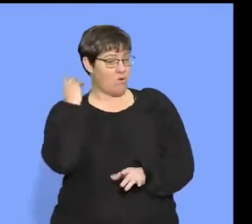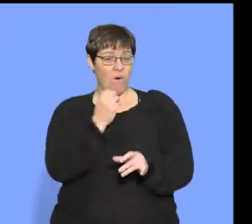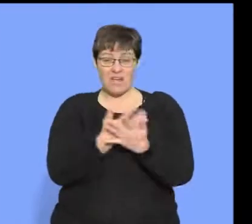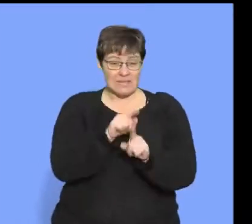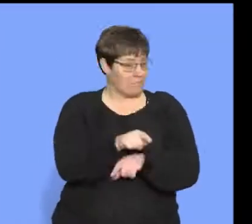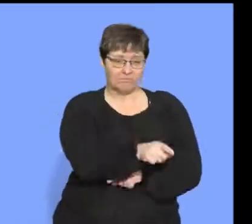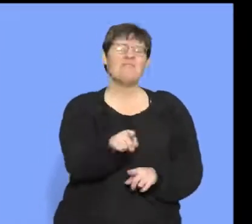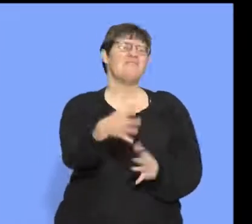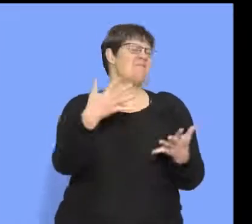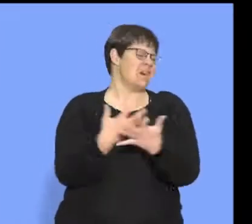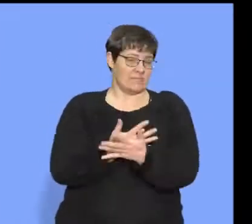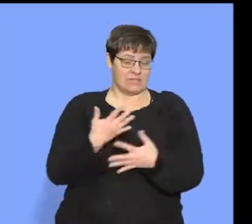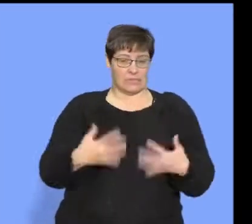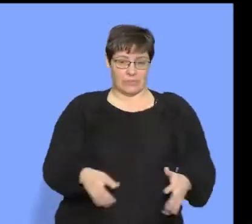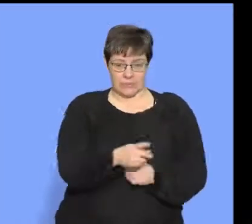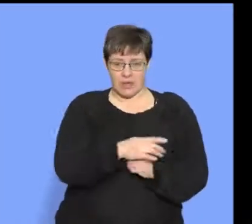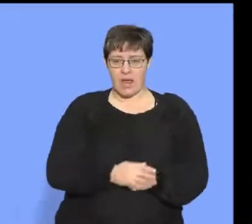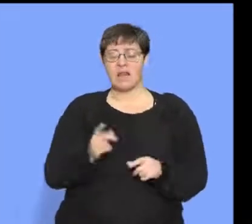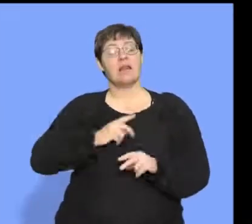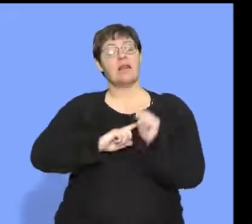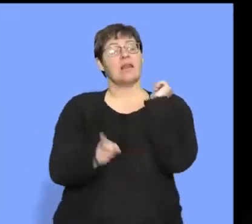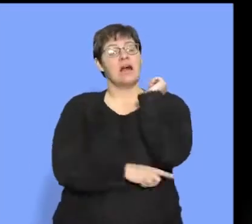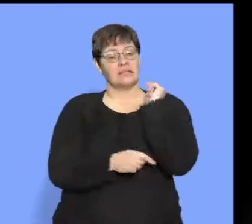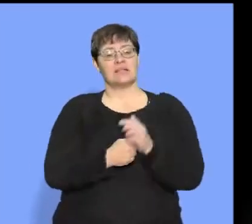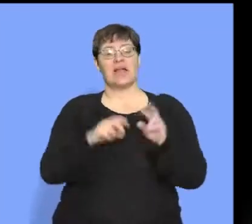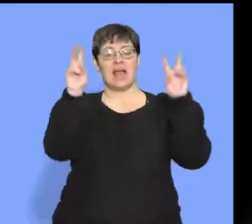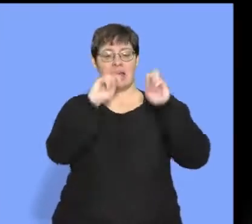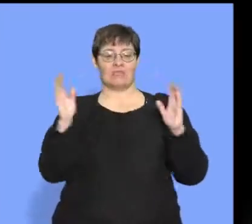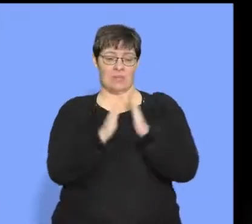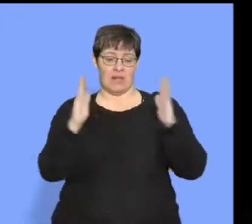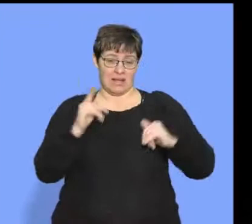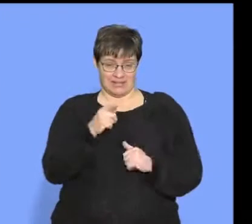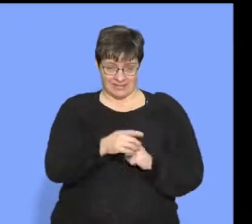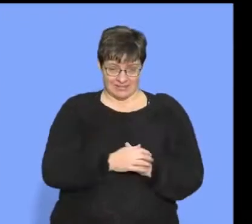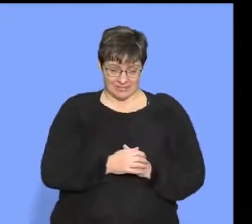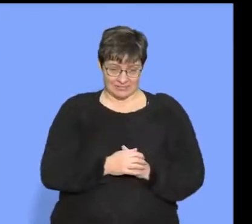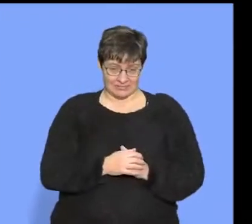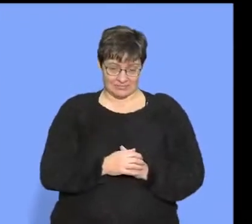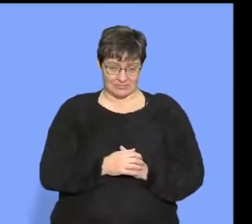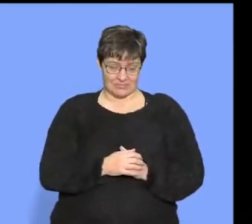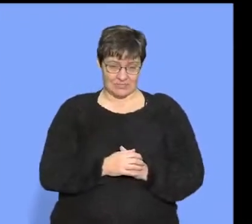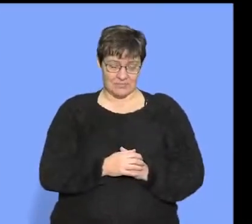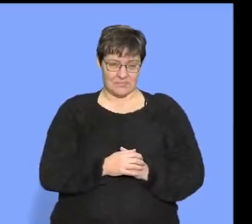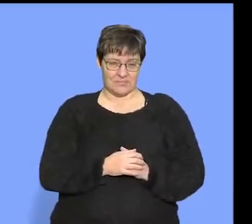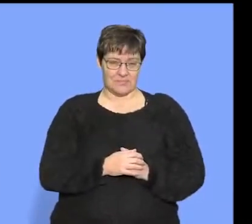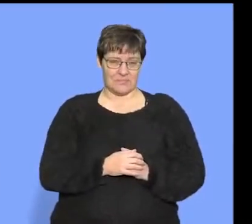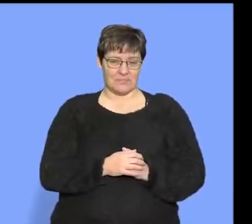observed. Finally, you should be familiar with the idea of electromagnetic,